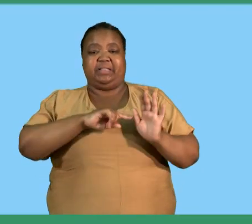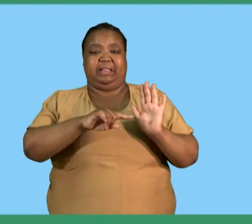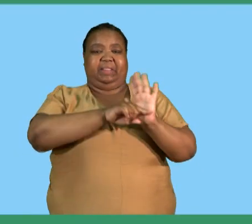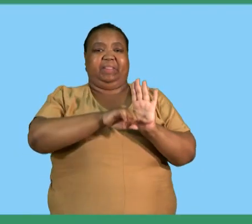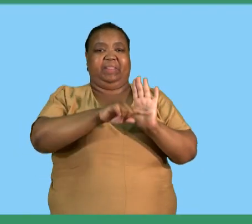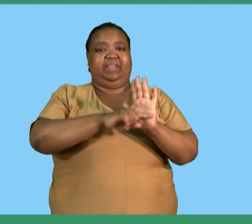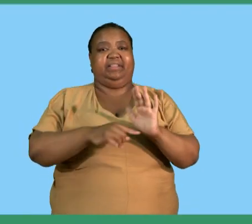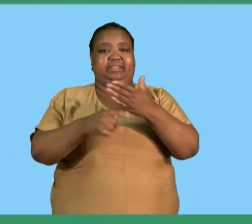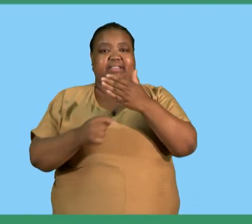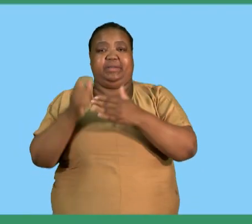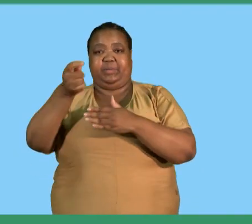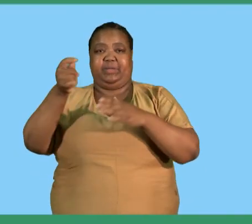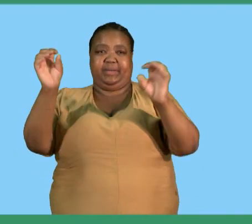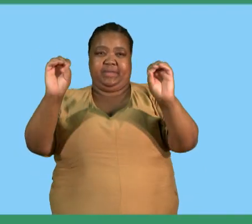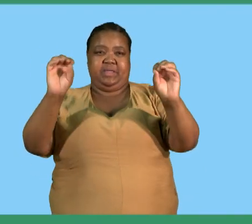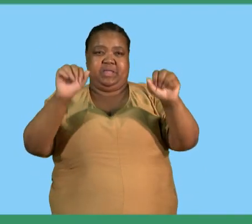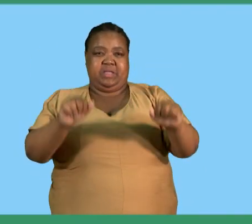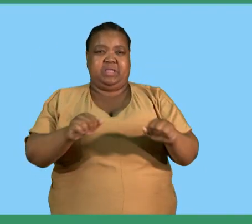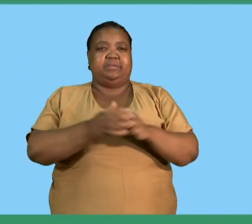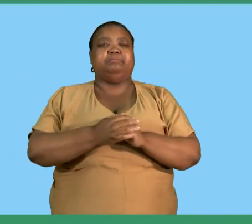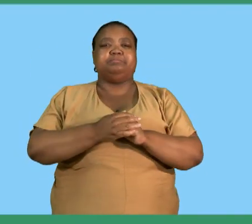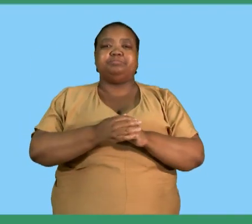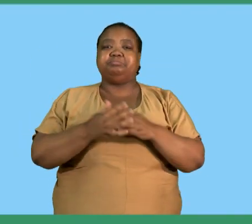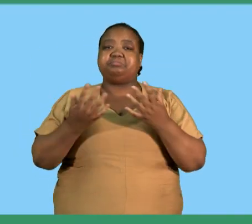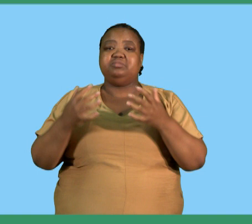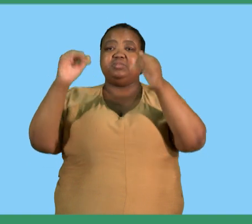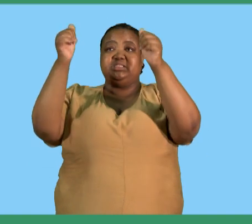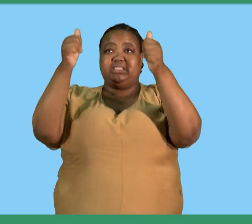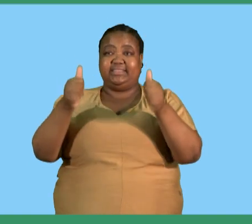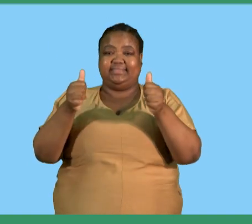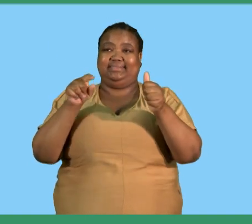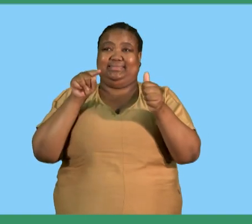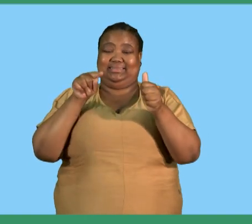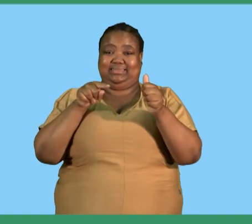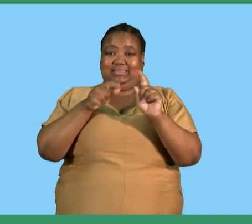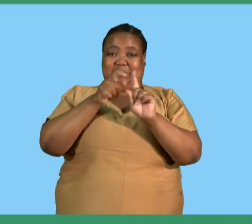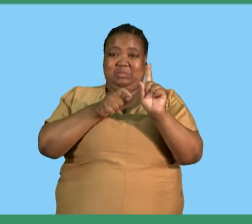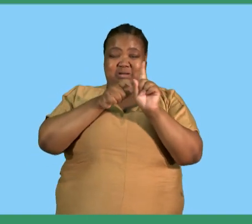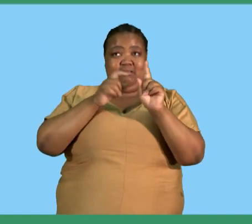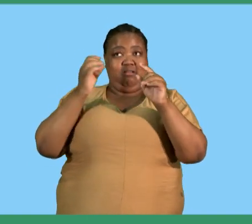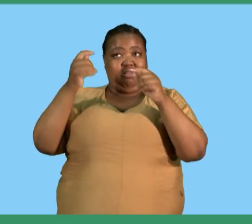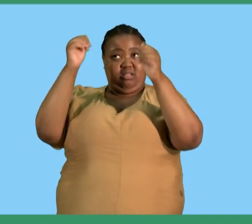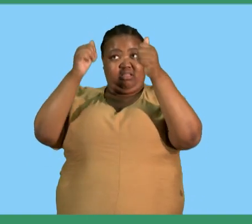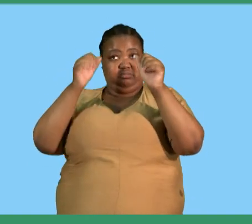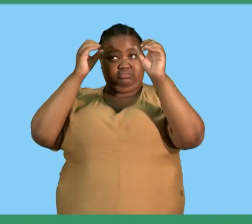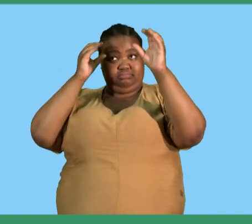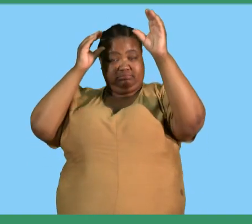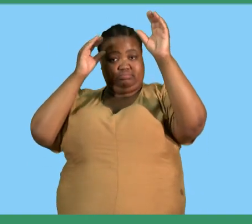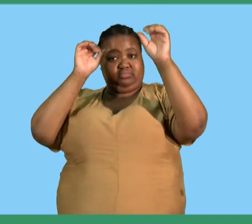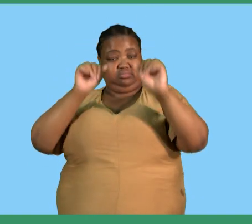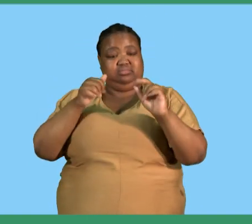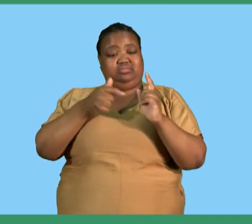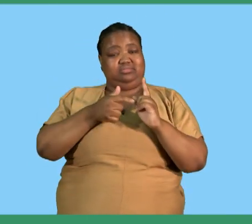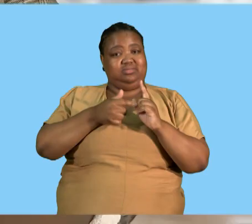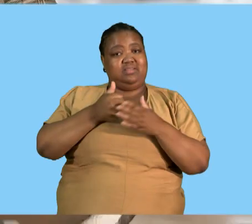Right, the accountant may charge high fees for falsifying financial statement, because definitely you need an accountant to assist you with doing